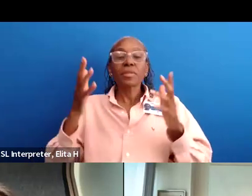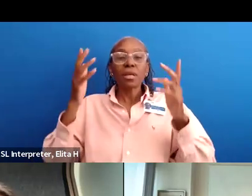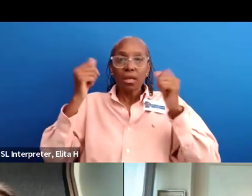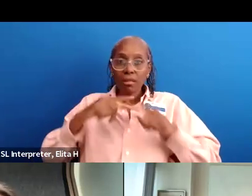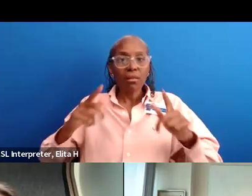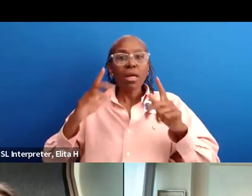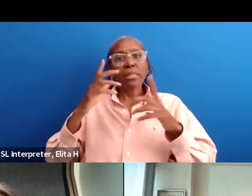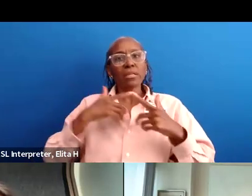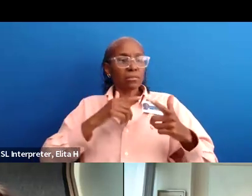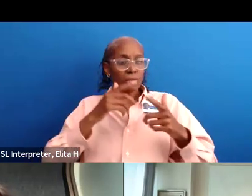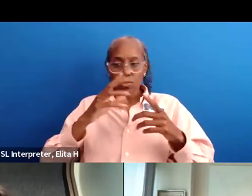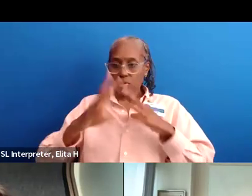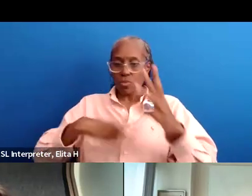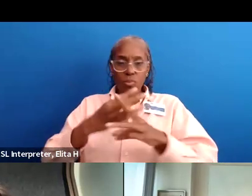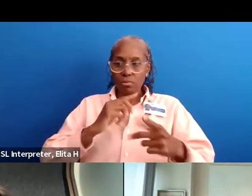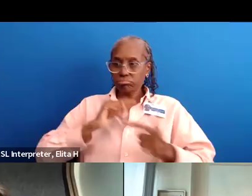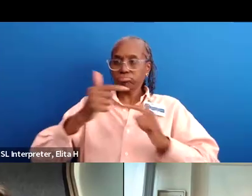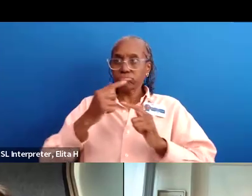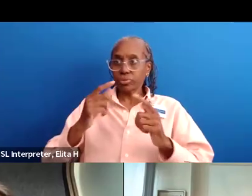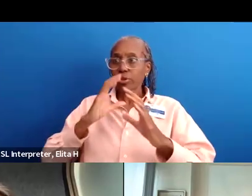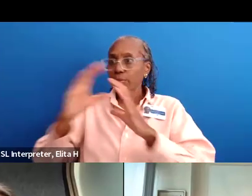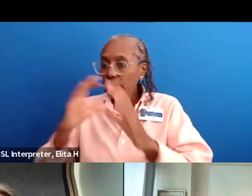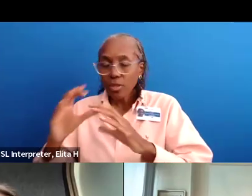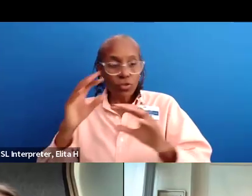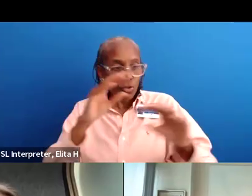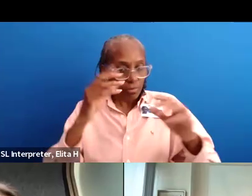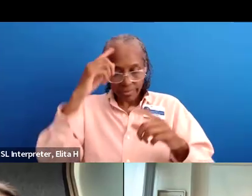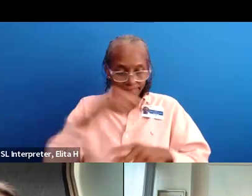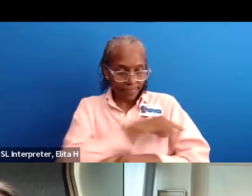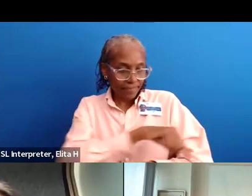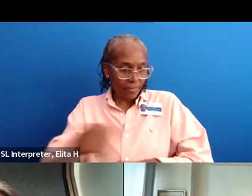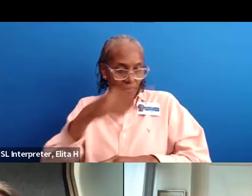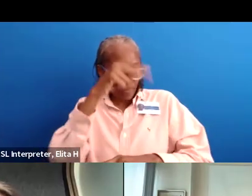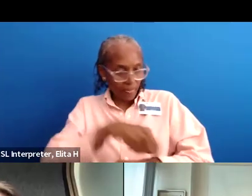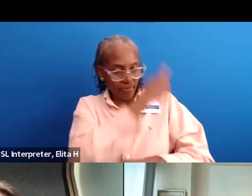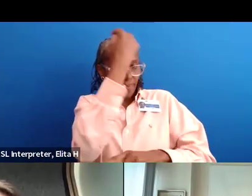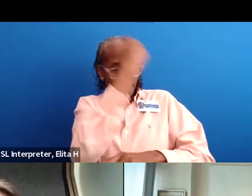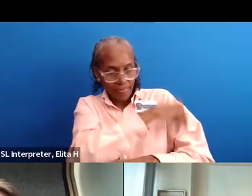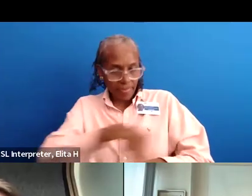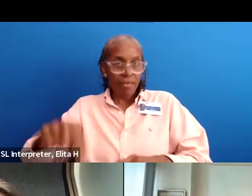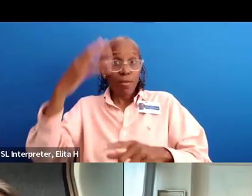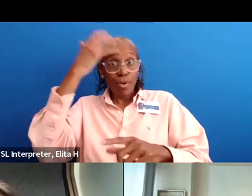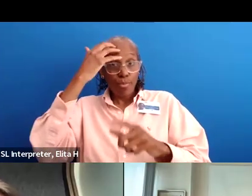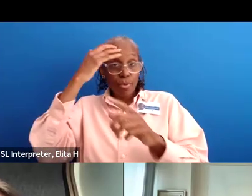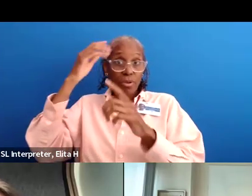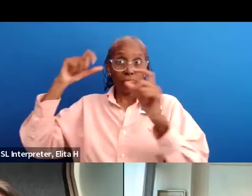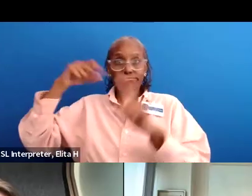often interact with the world around us, through communication and movement that are driven by brain activity.